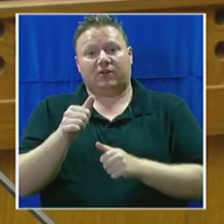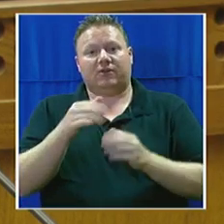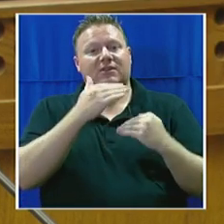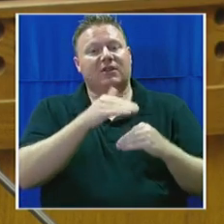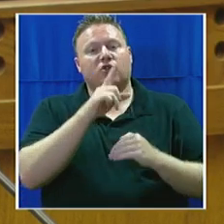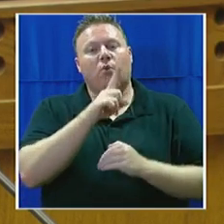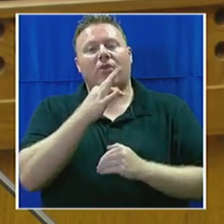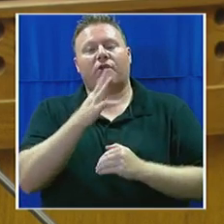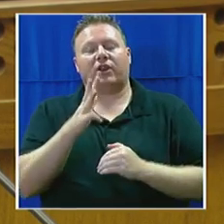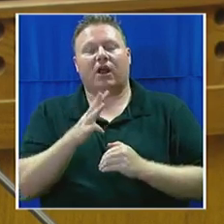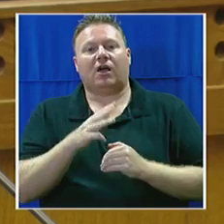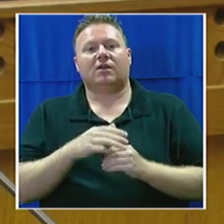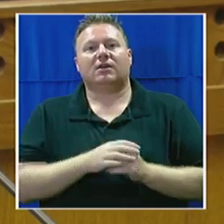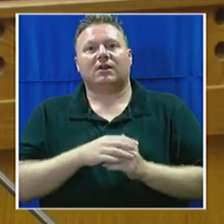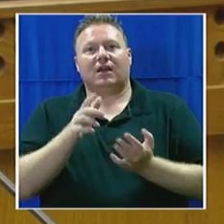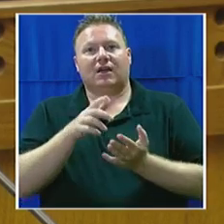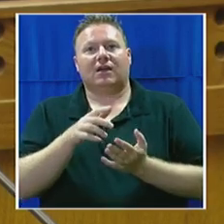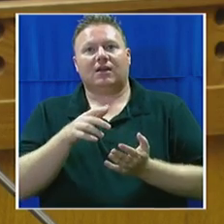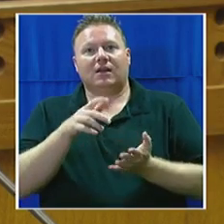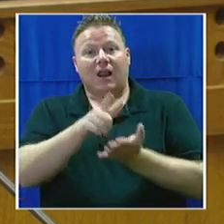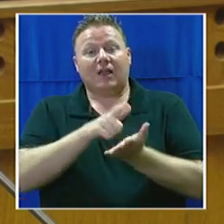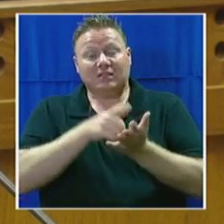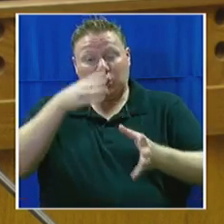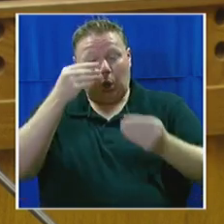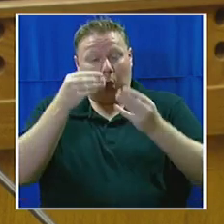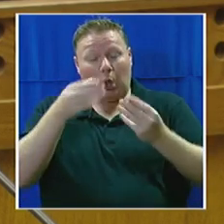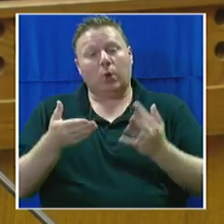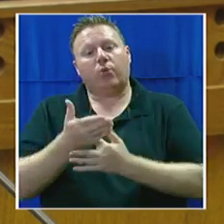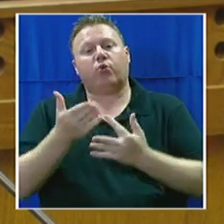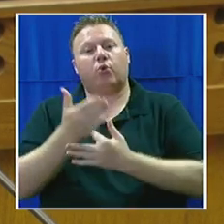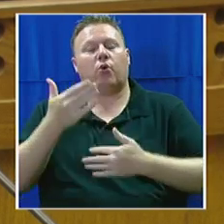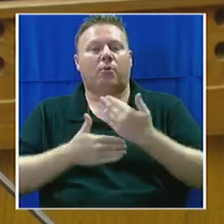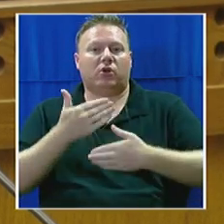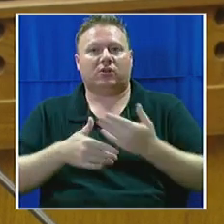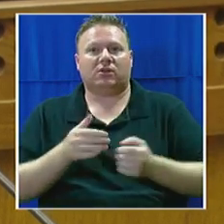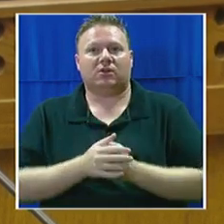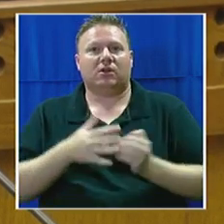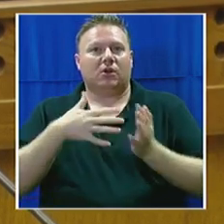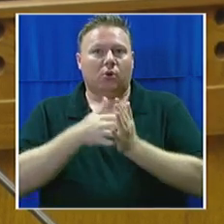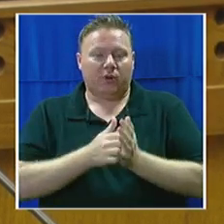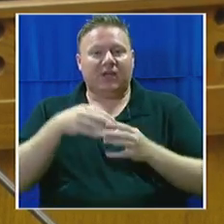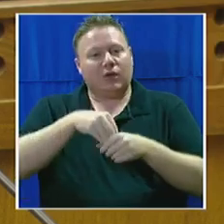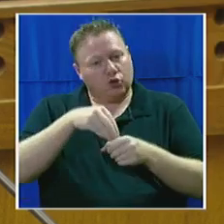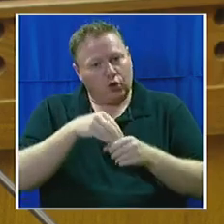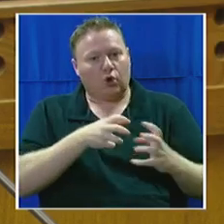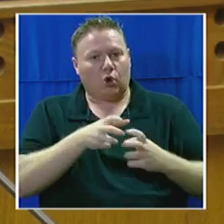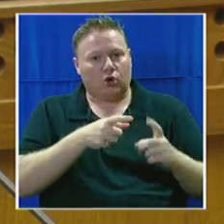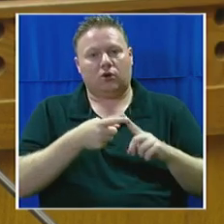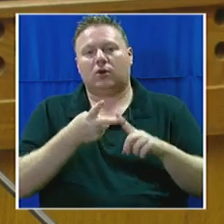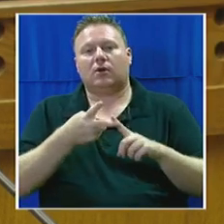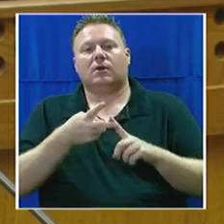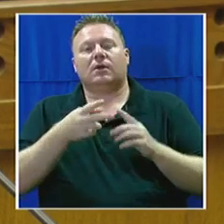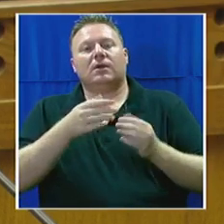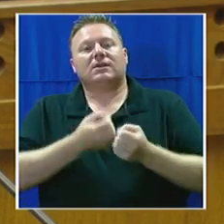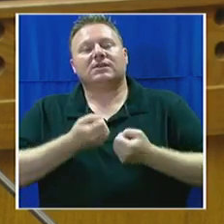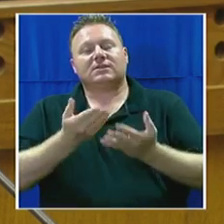Tough and harsh lessons are being learned along these processes. They range from weak internal controls, poor supply chain